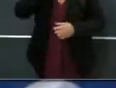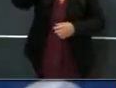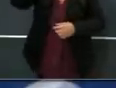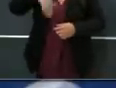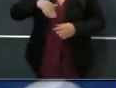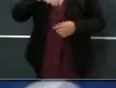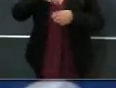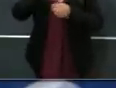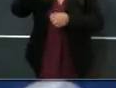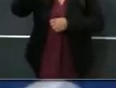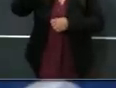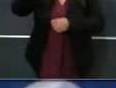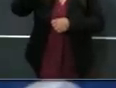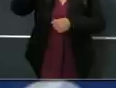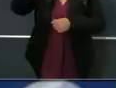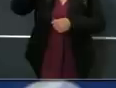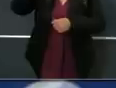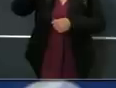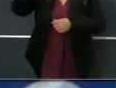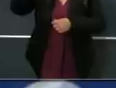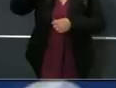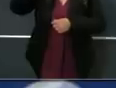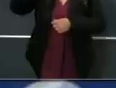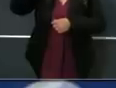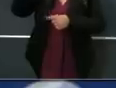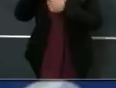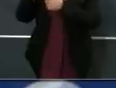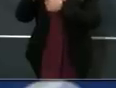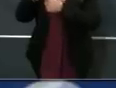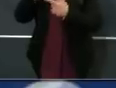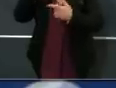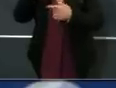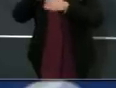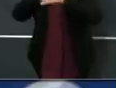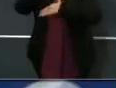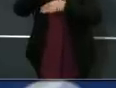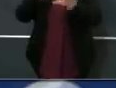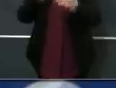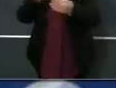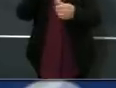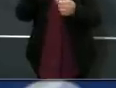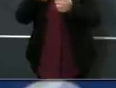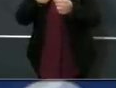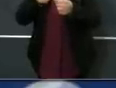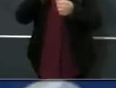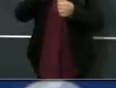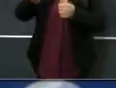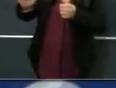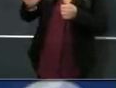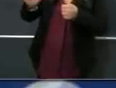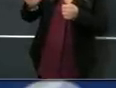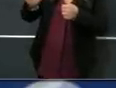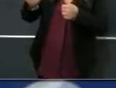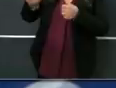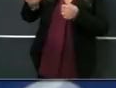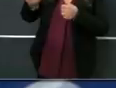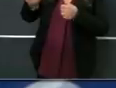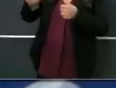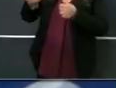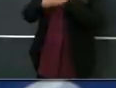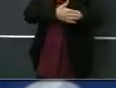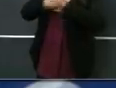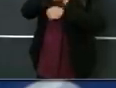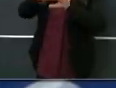San Luis Obispo sent your office a letter asking permission to have them open up kind of their local economy, kind